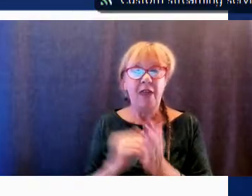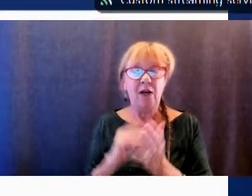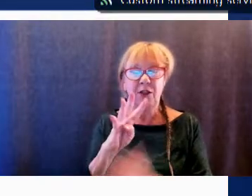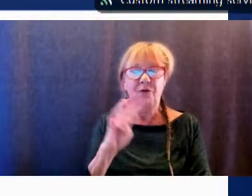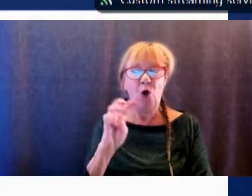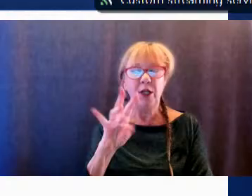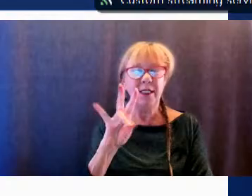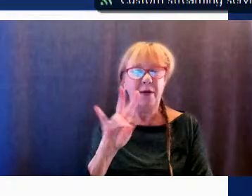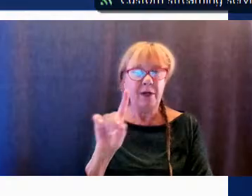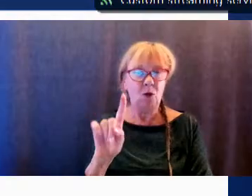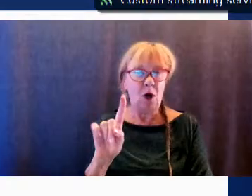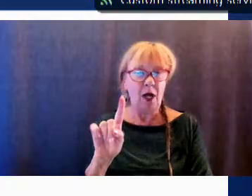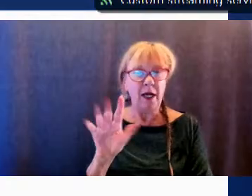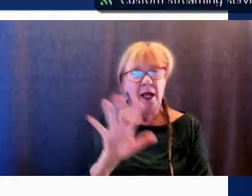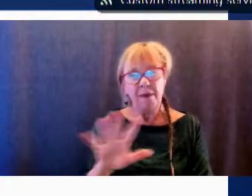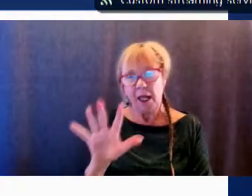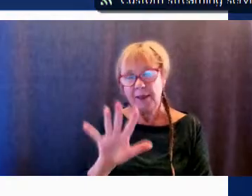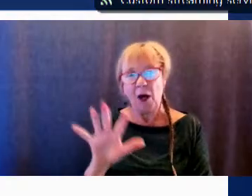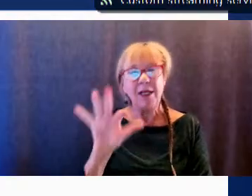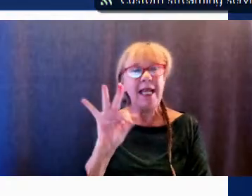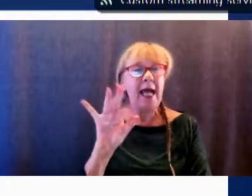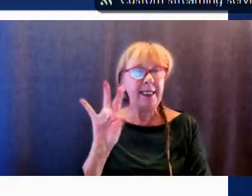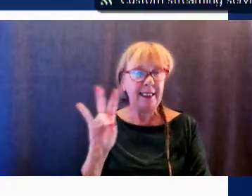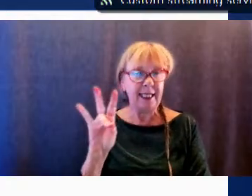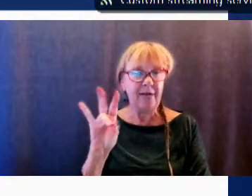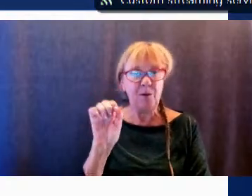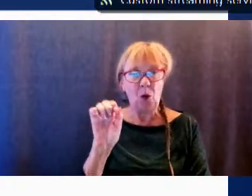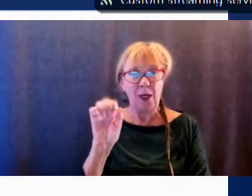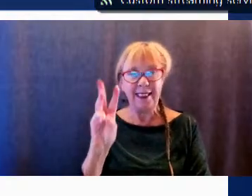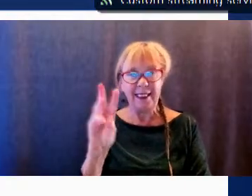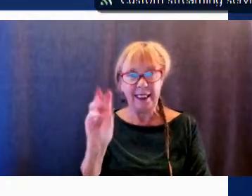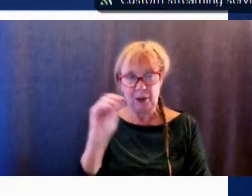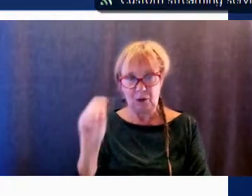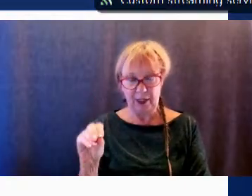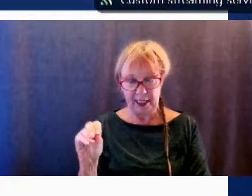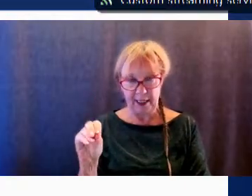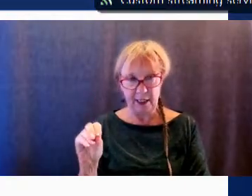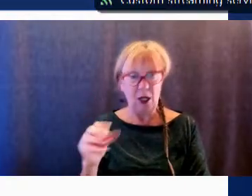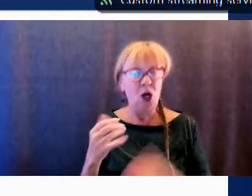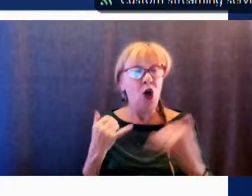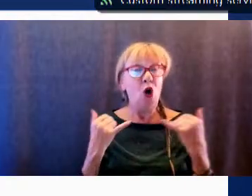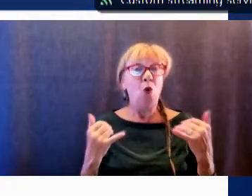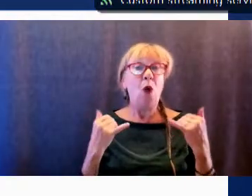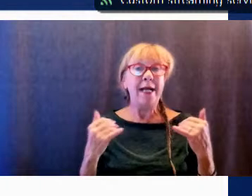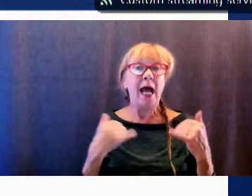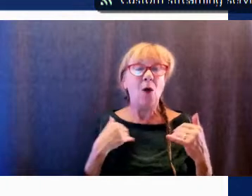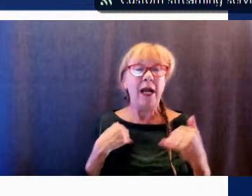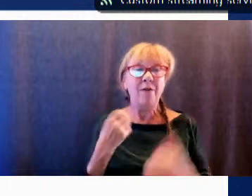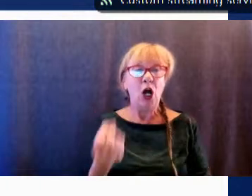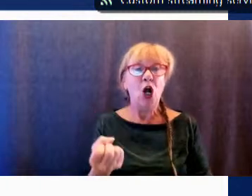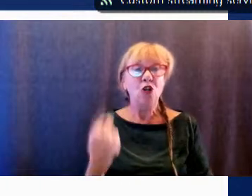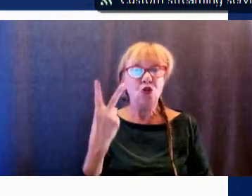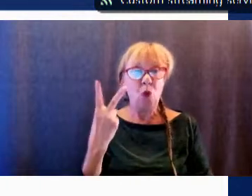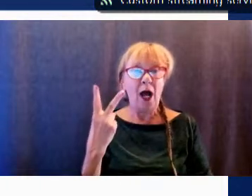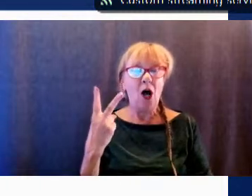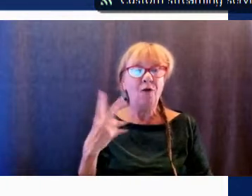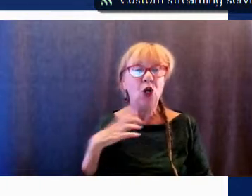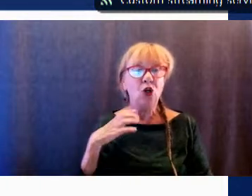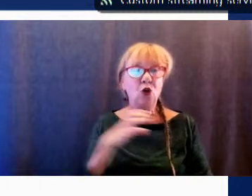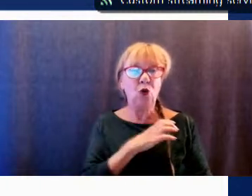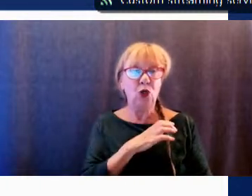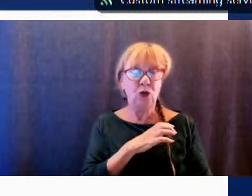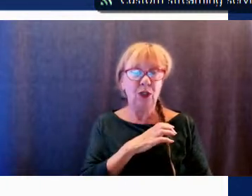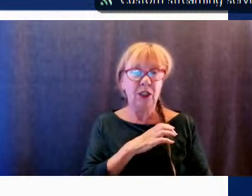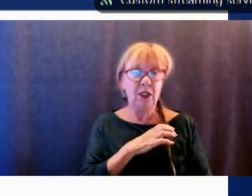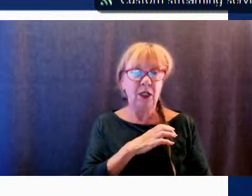5,471, which constitutes about 97.6%. Right now, we do have 12 debris crews operating